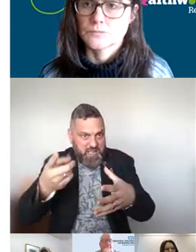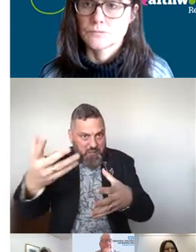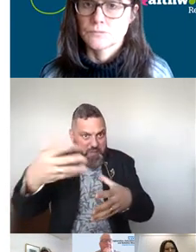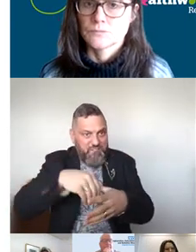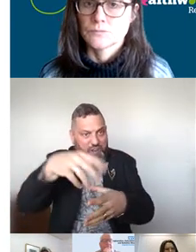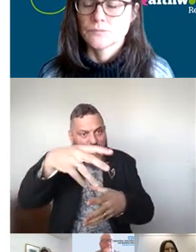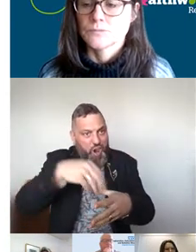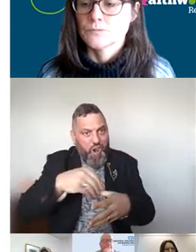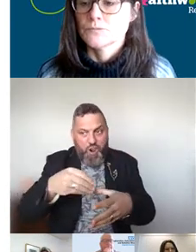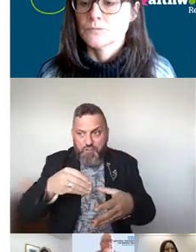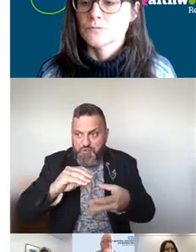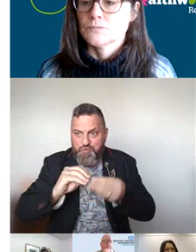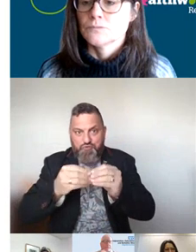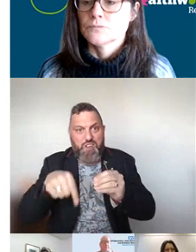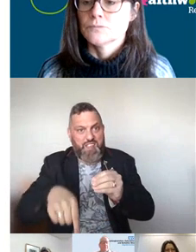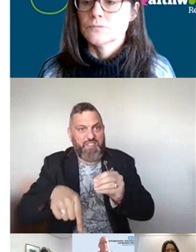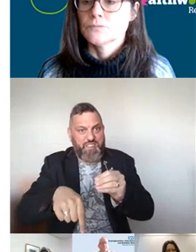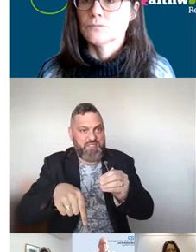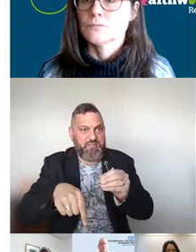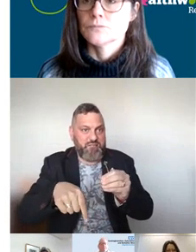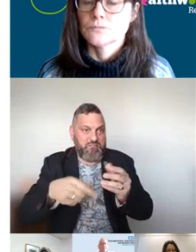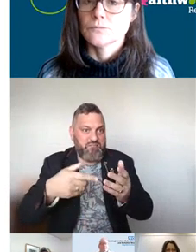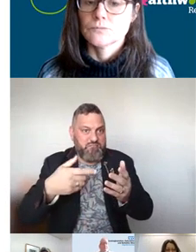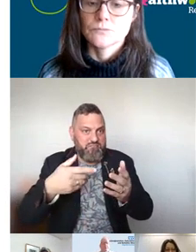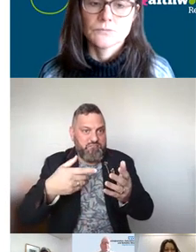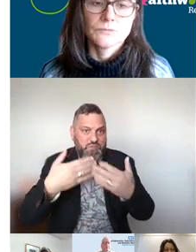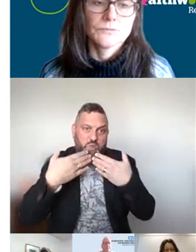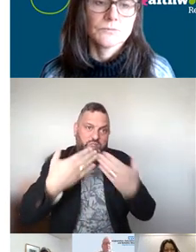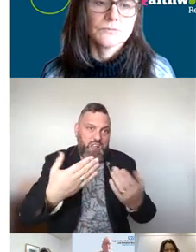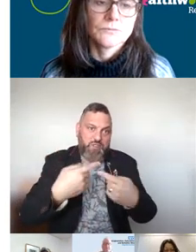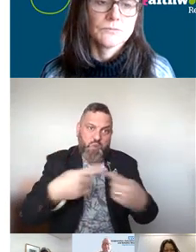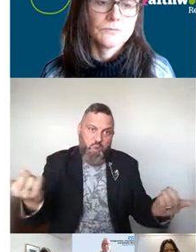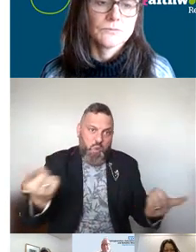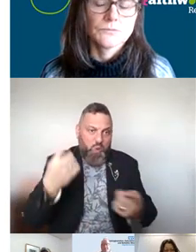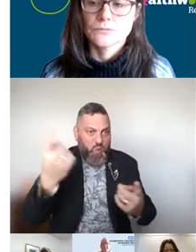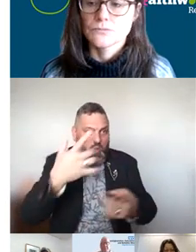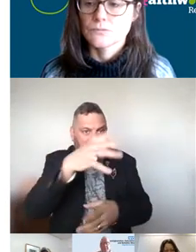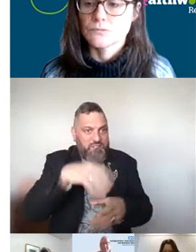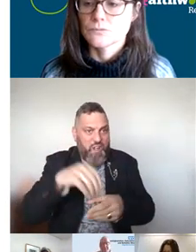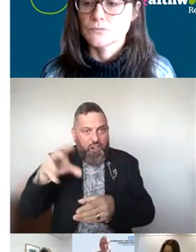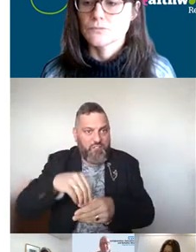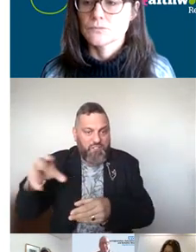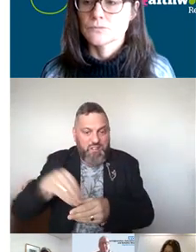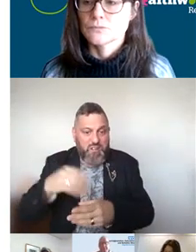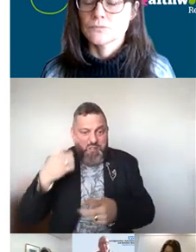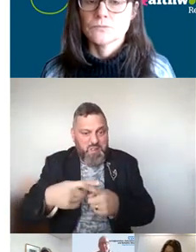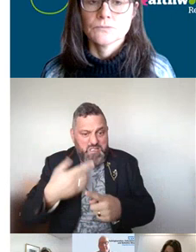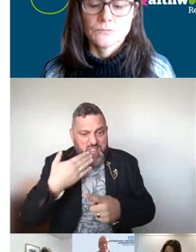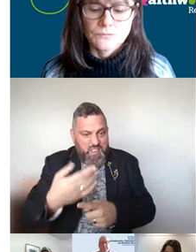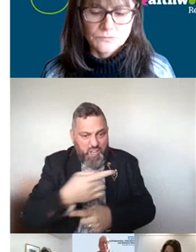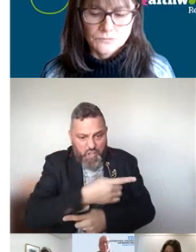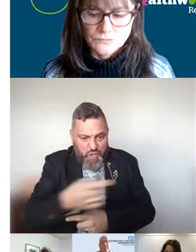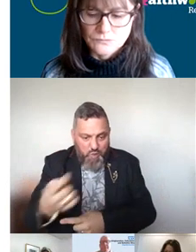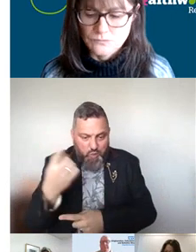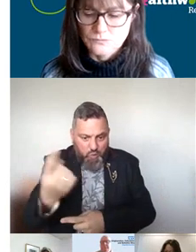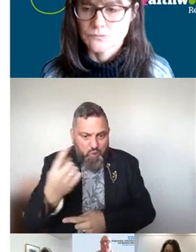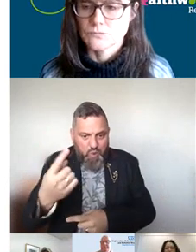in pulling that together on the call today. So a big thanks to them, but also thank you to all of you who are attending today.